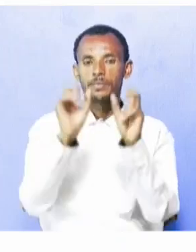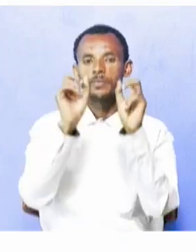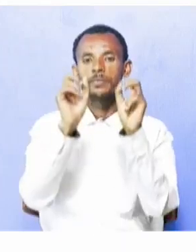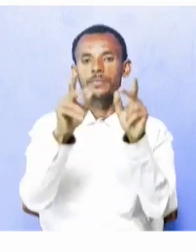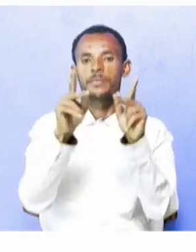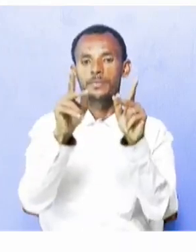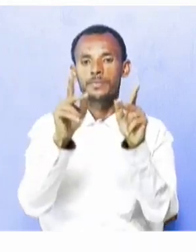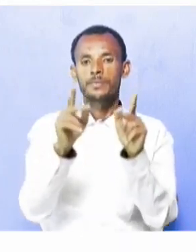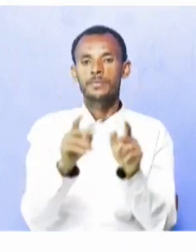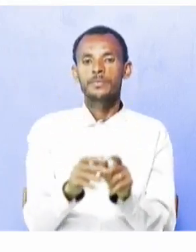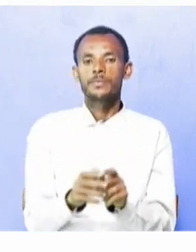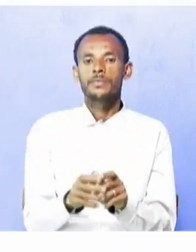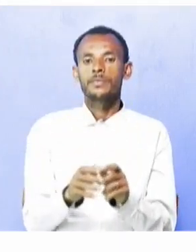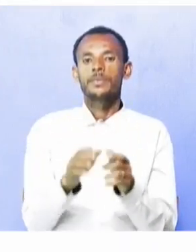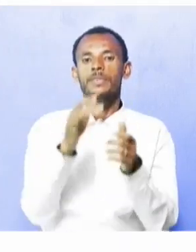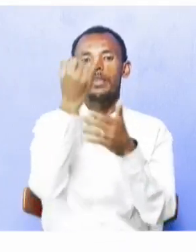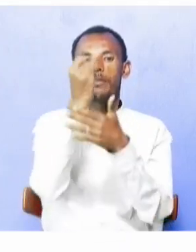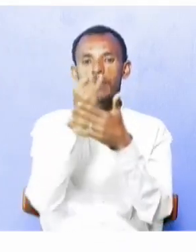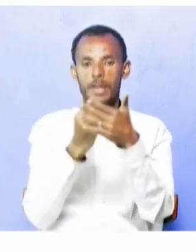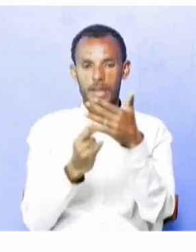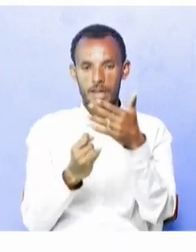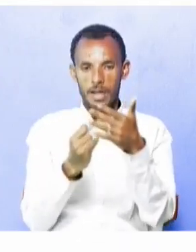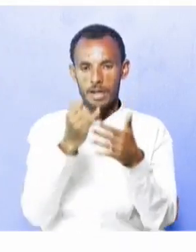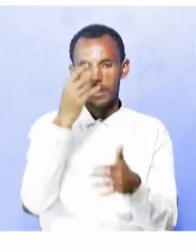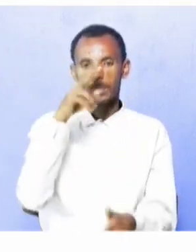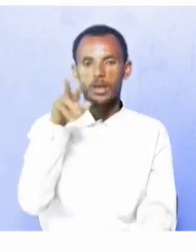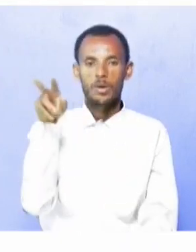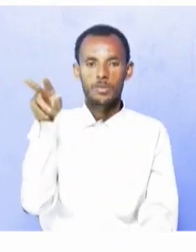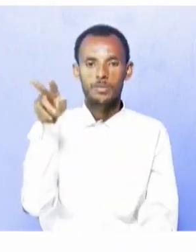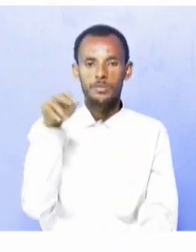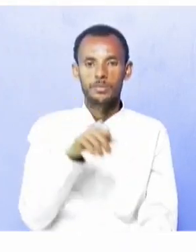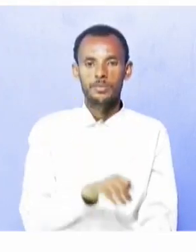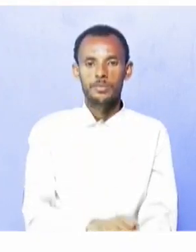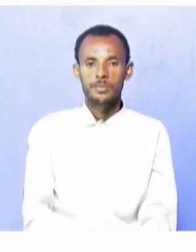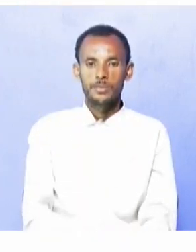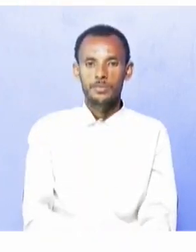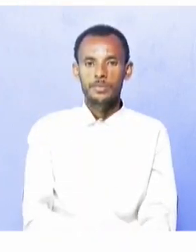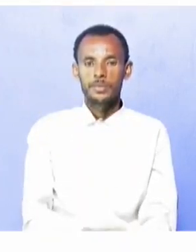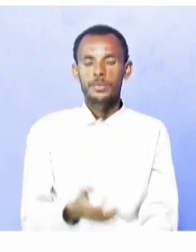Okay, in the figure shown below,